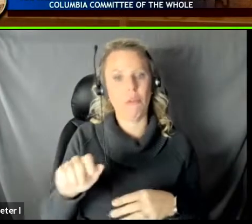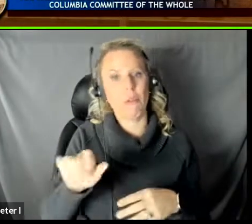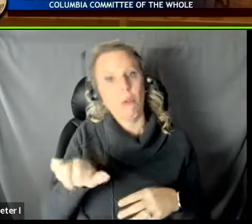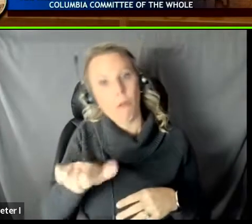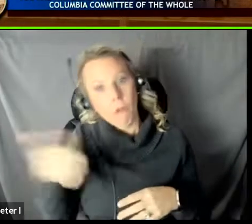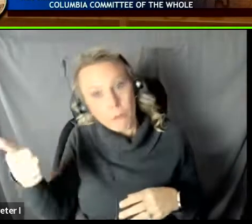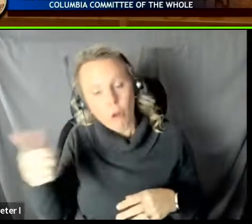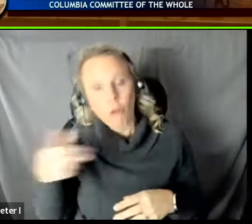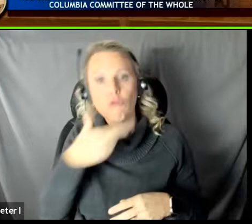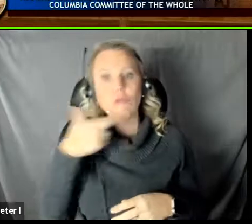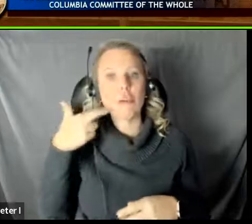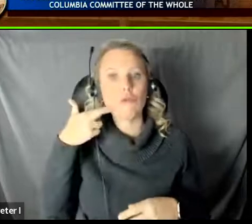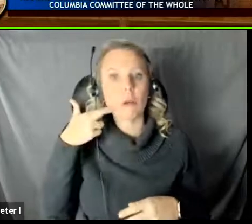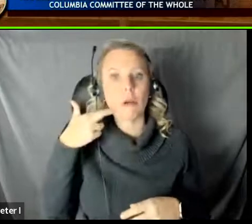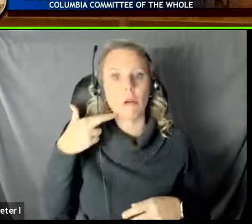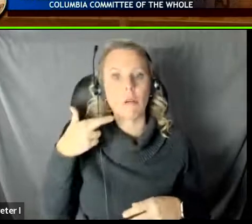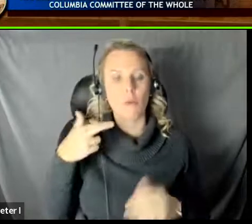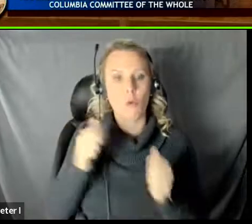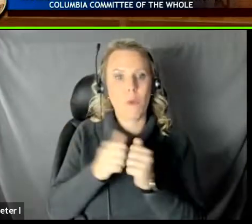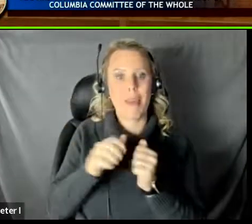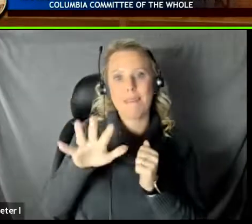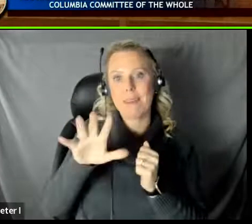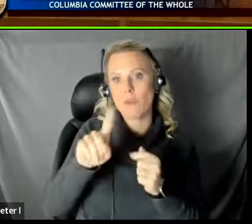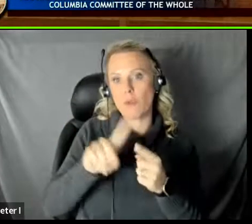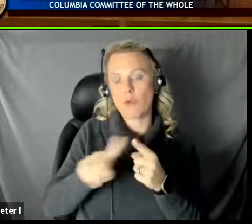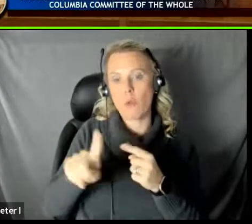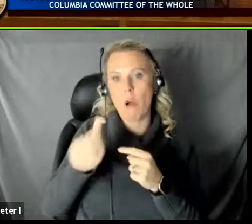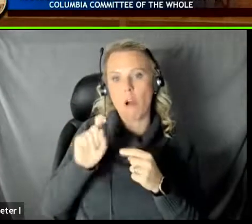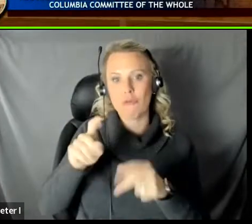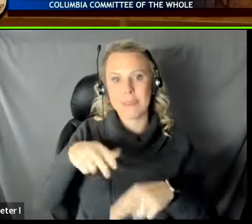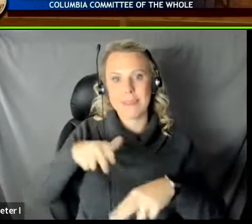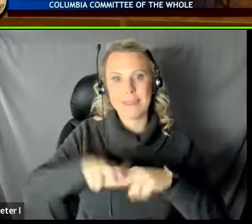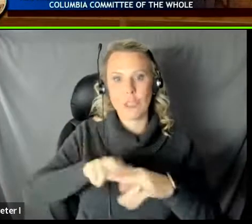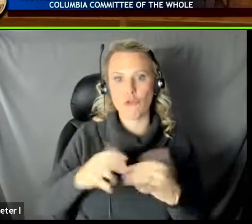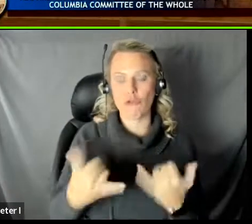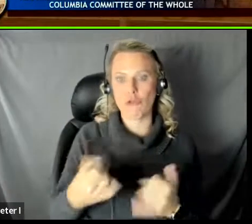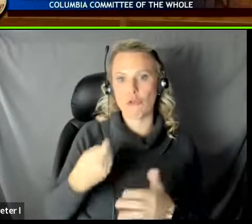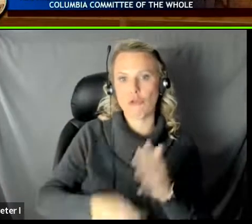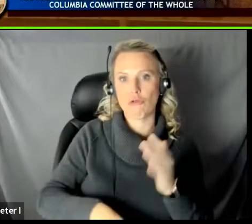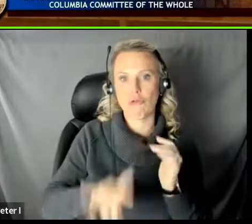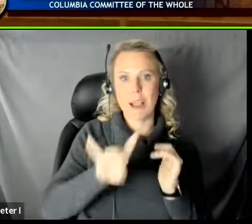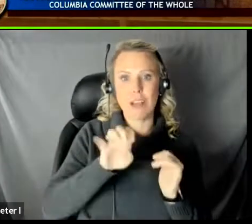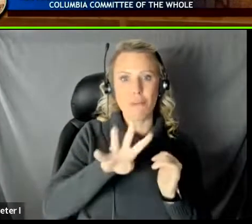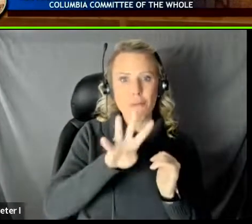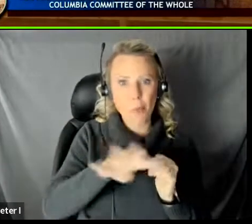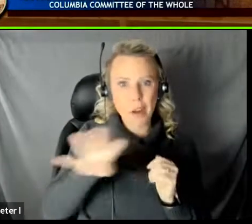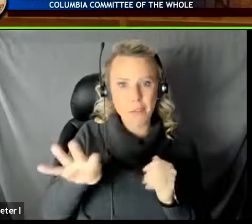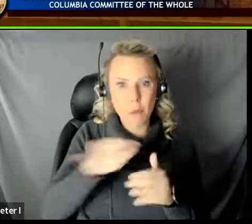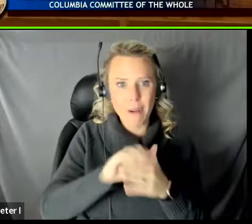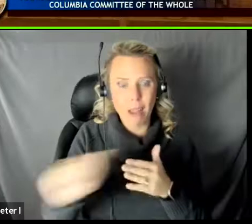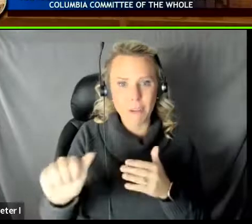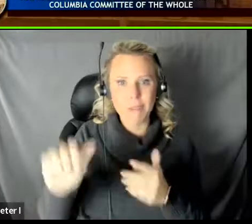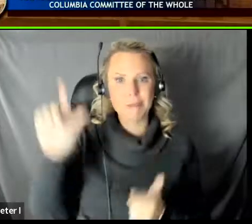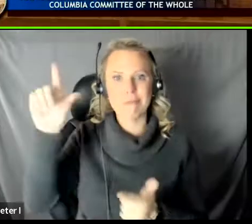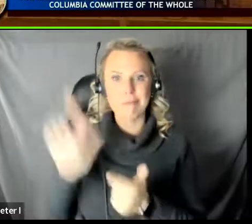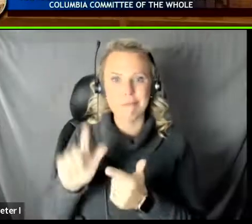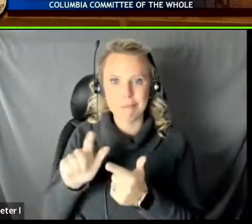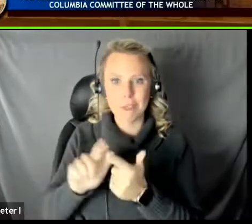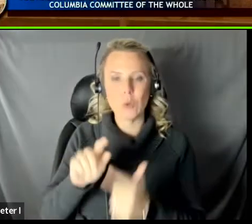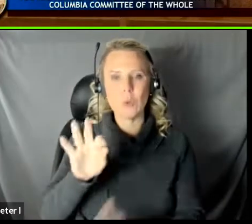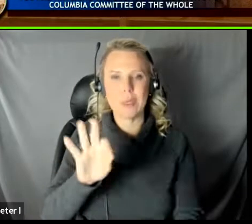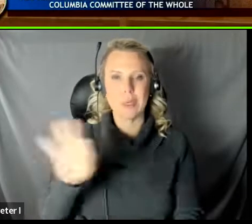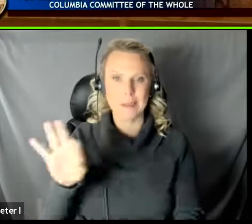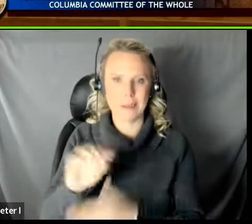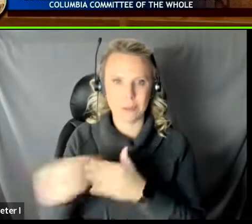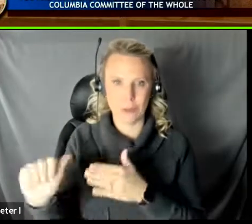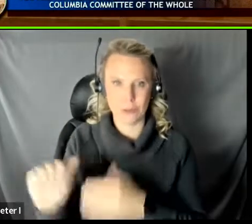hand, a restaurant with 51 to 100 seats currently costs $844 and would be reduced to